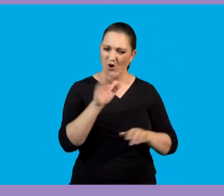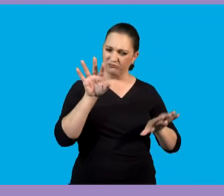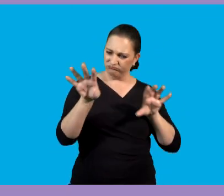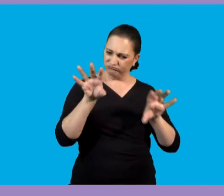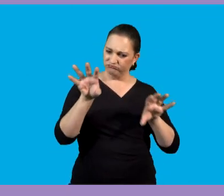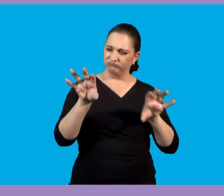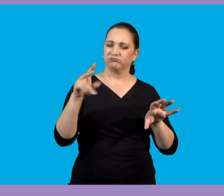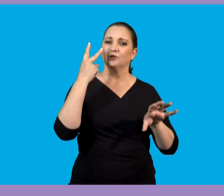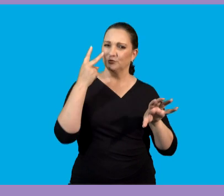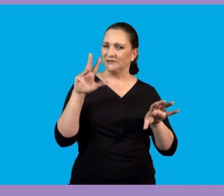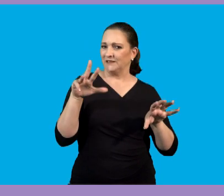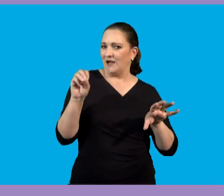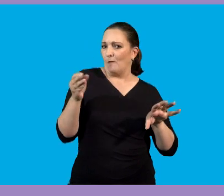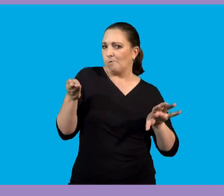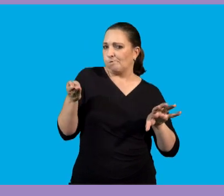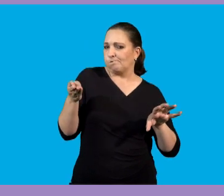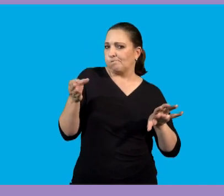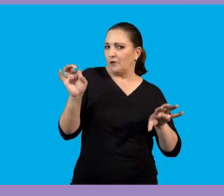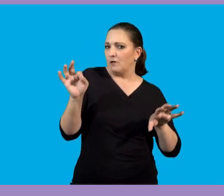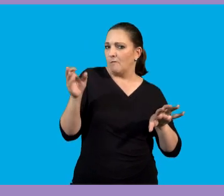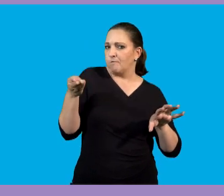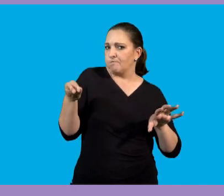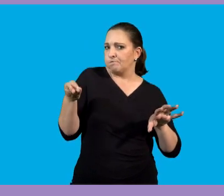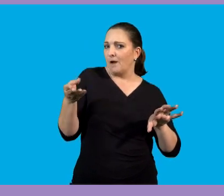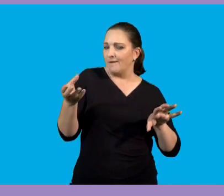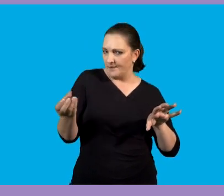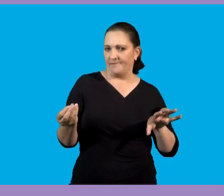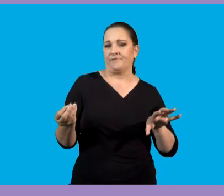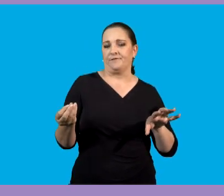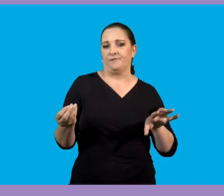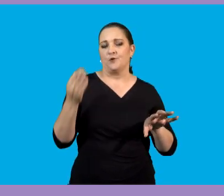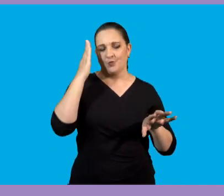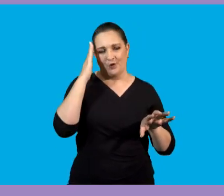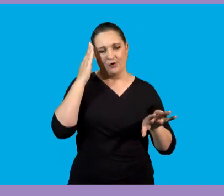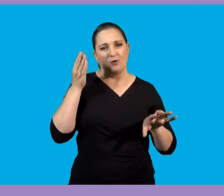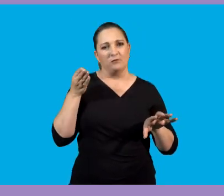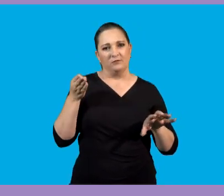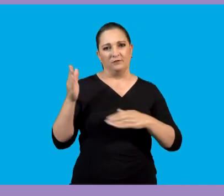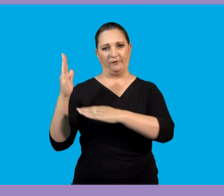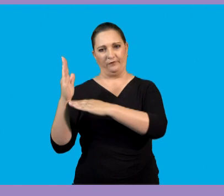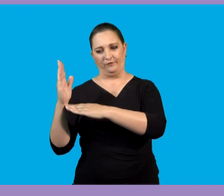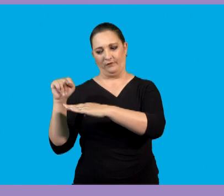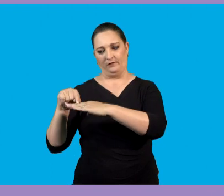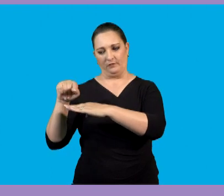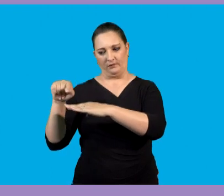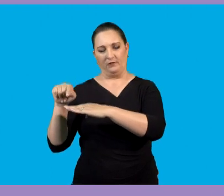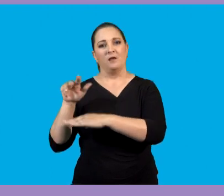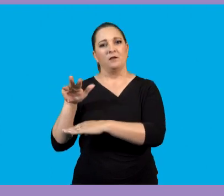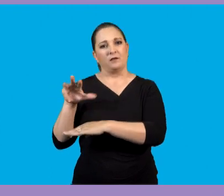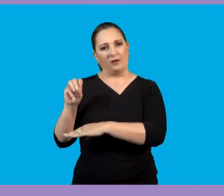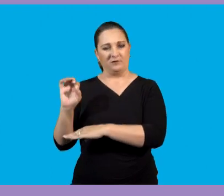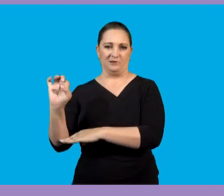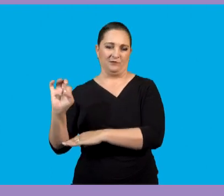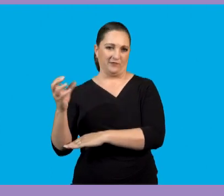this because of the 90 degrees that has been given to us there, or that has been shown to us there.